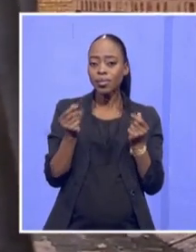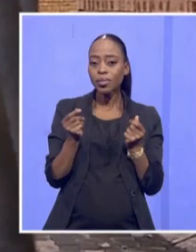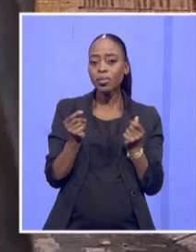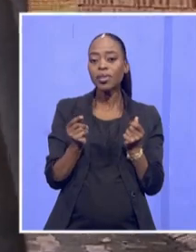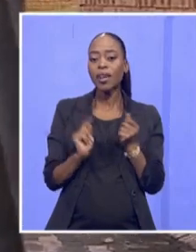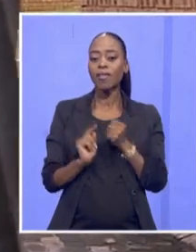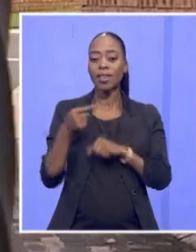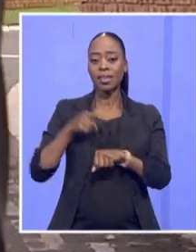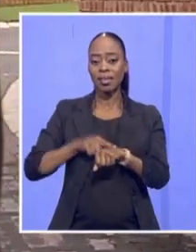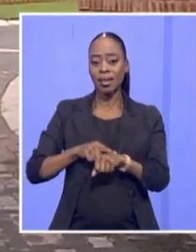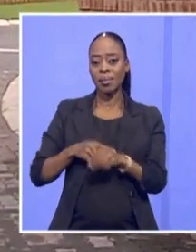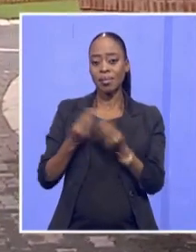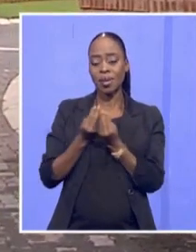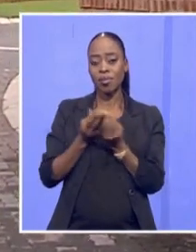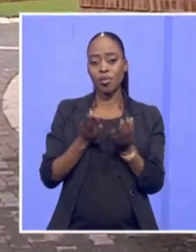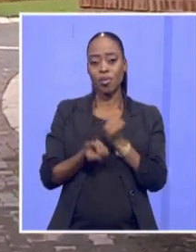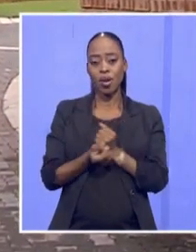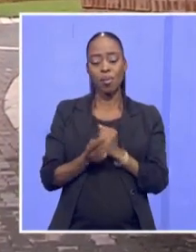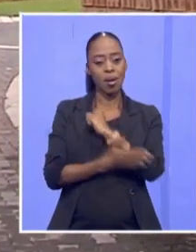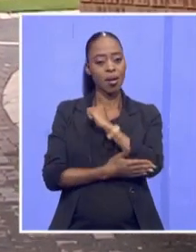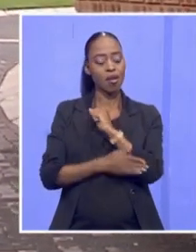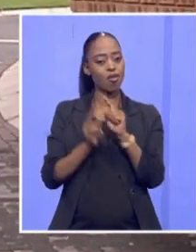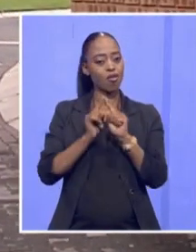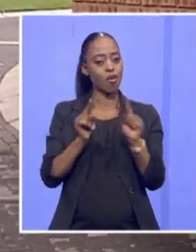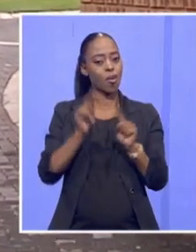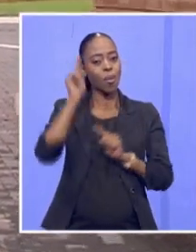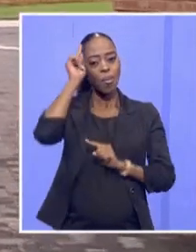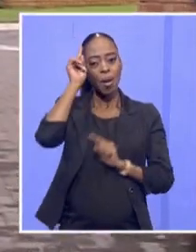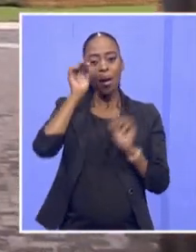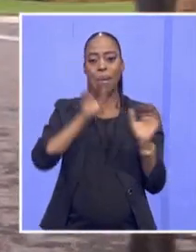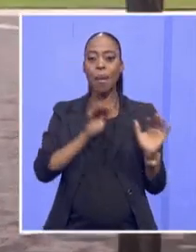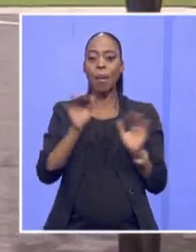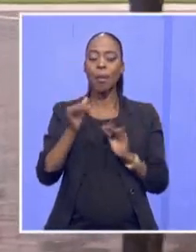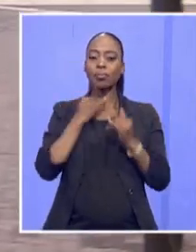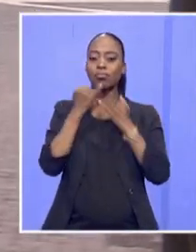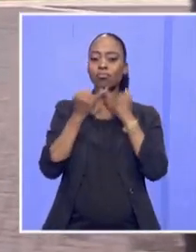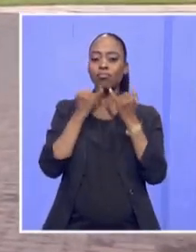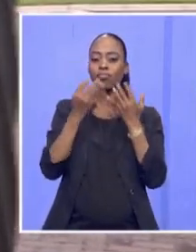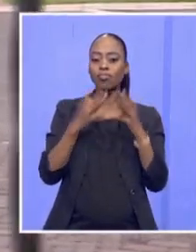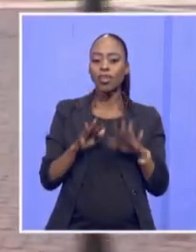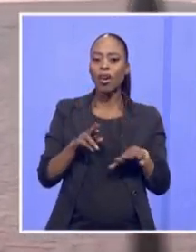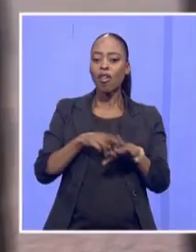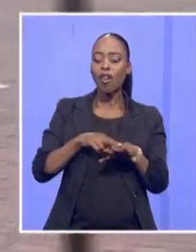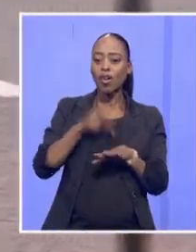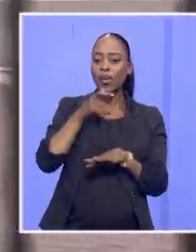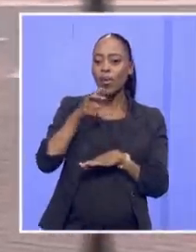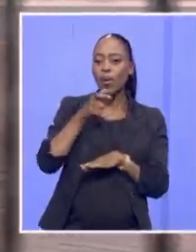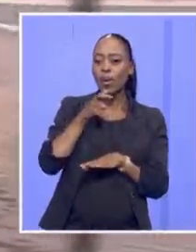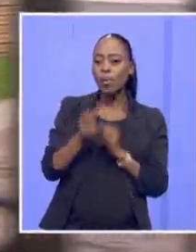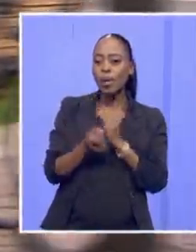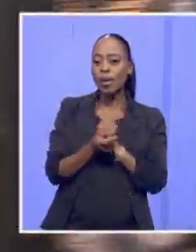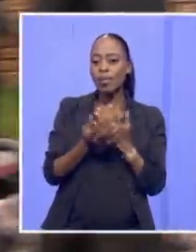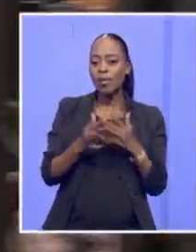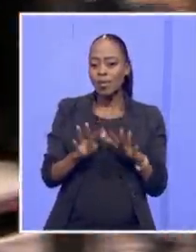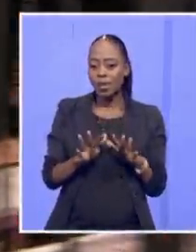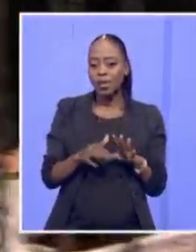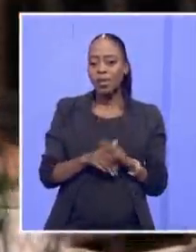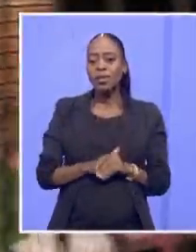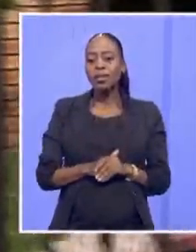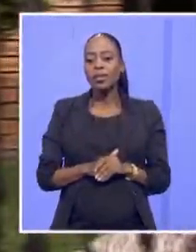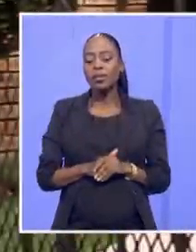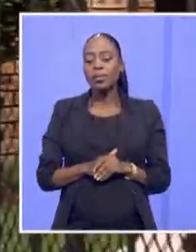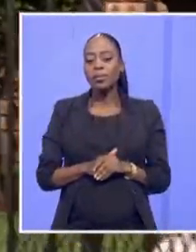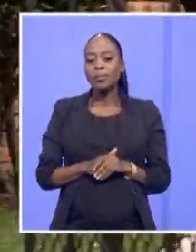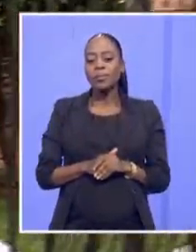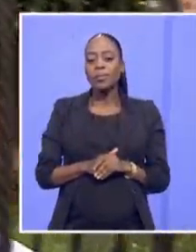not the first time this has happened in this country, where black people have been insulted and racist comments that have been made. You would